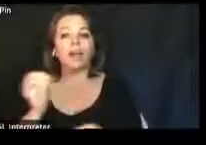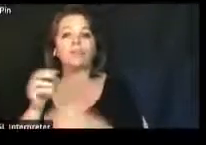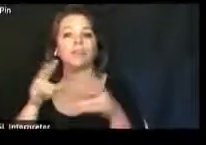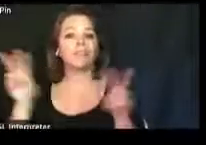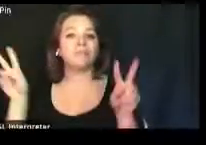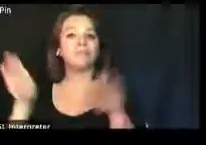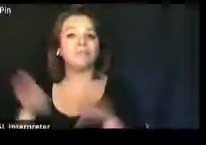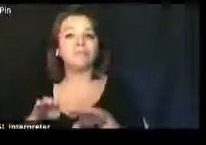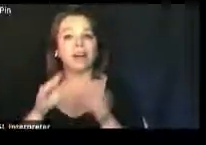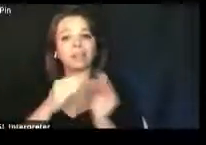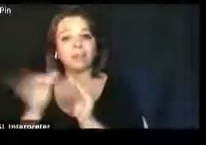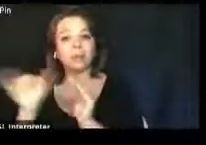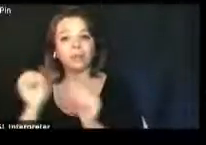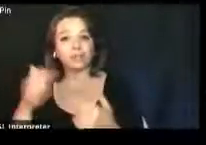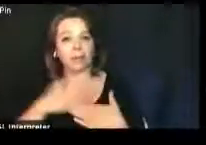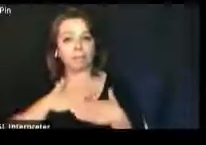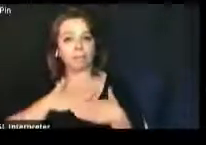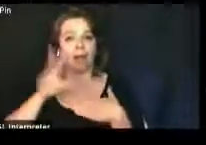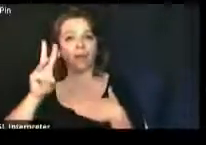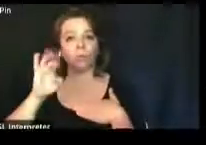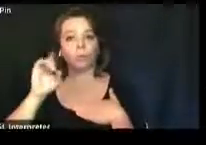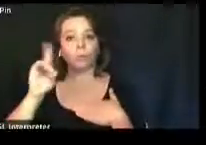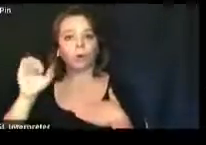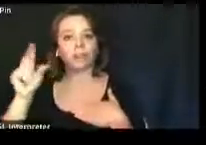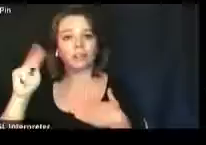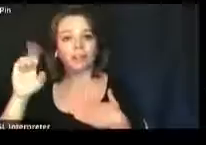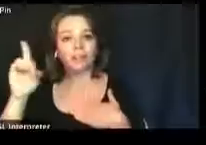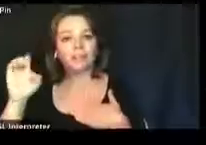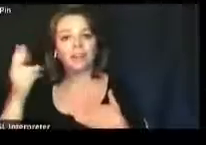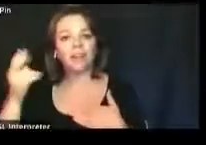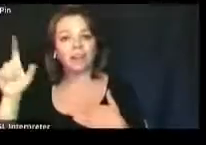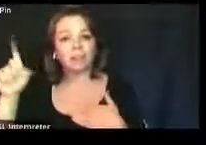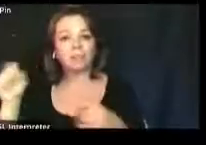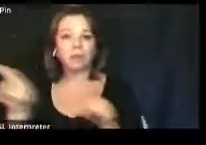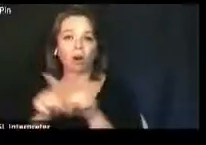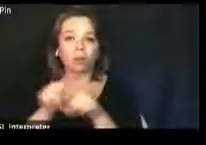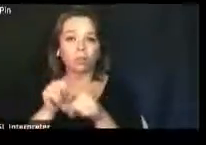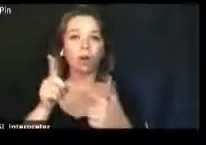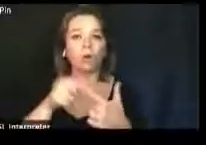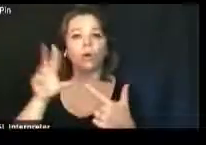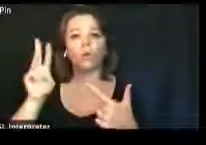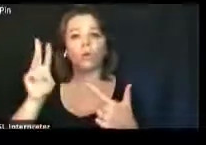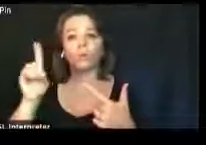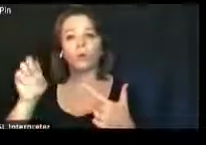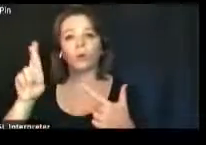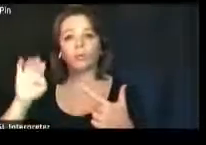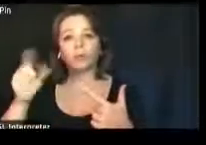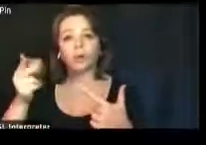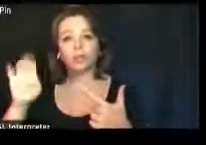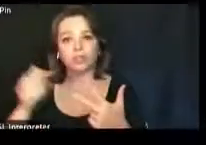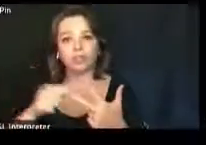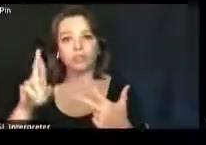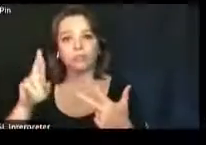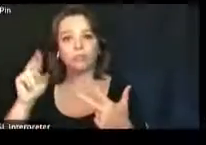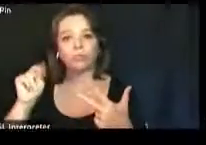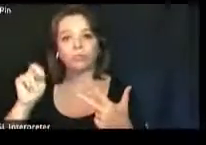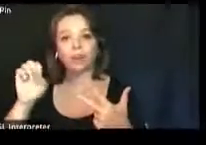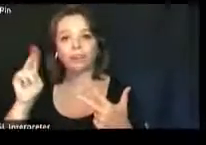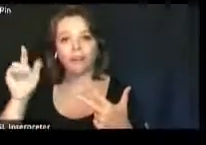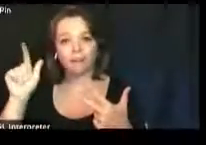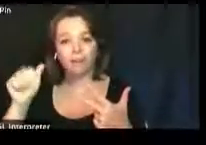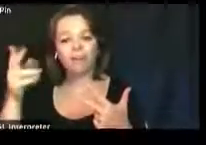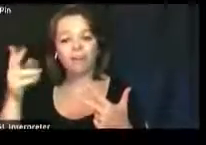but also Reseda, Northridge, Granada Hills, should all be connected in entirely Valley districts and not connected